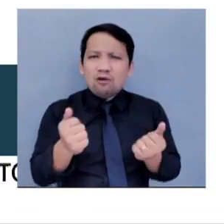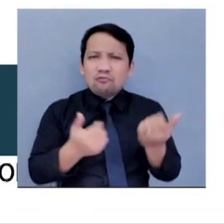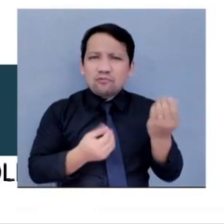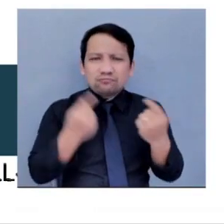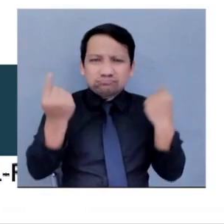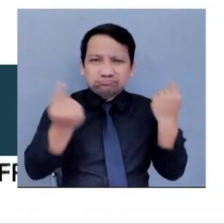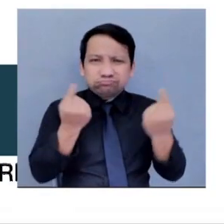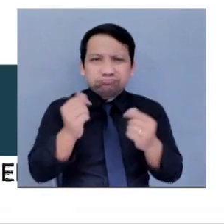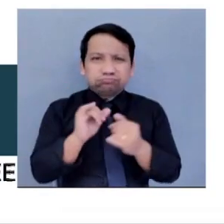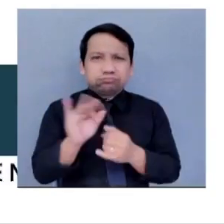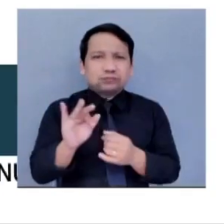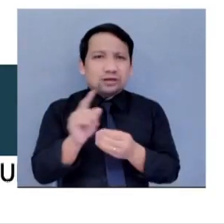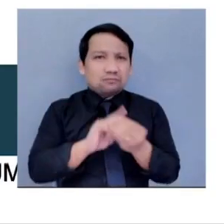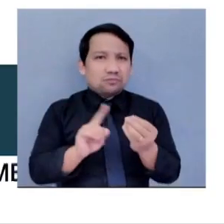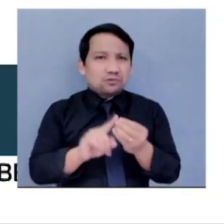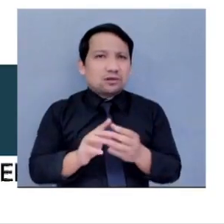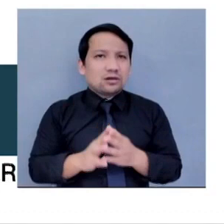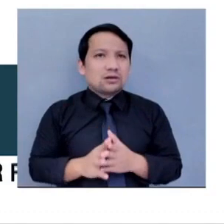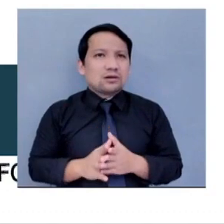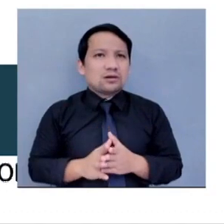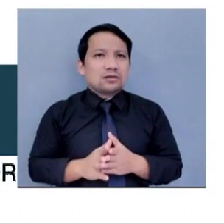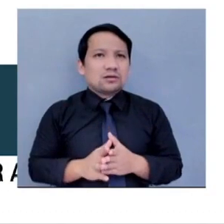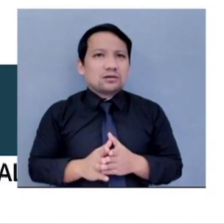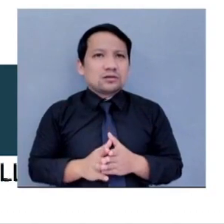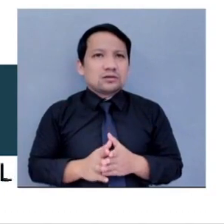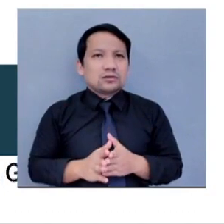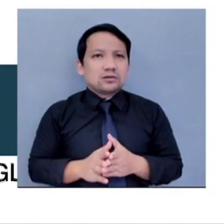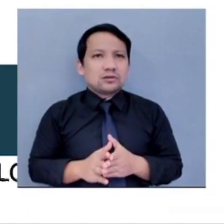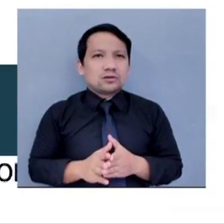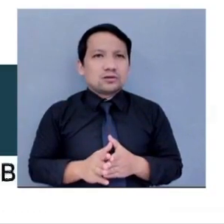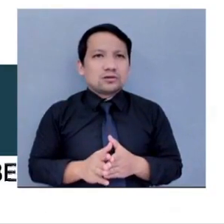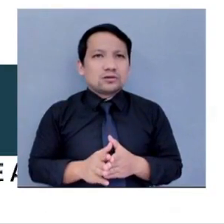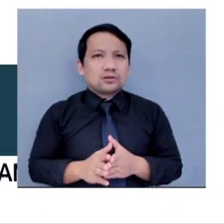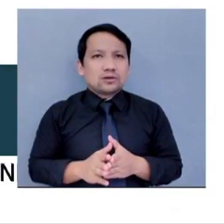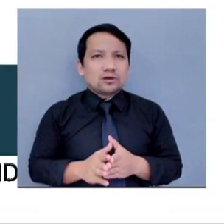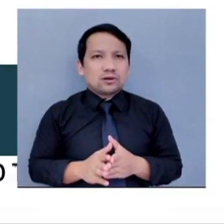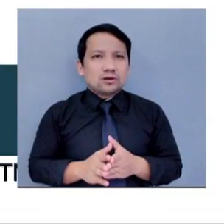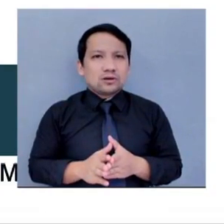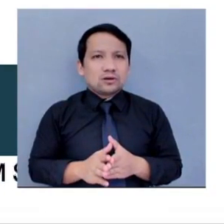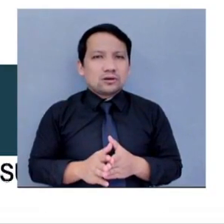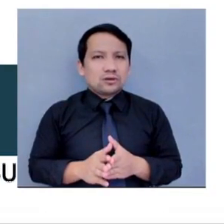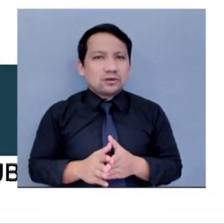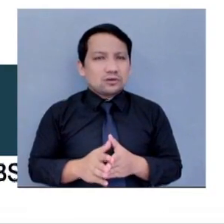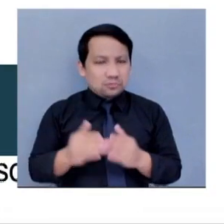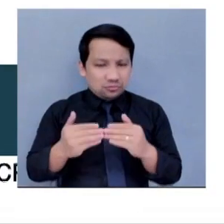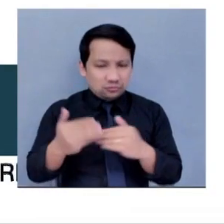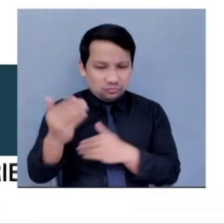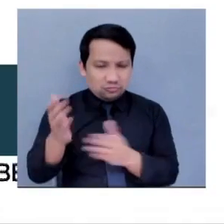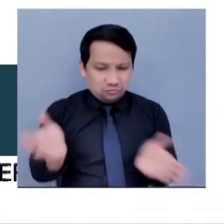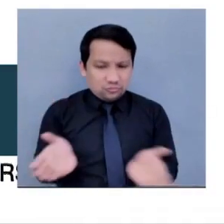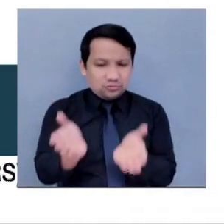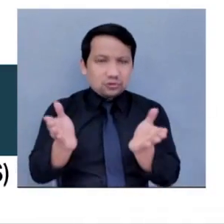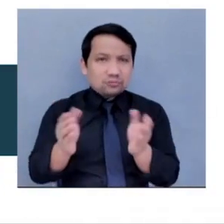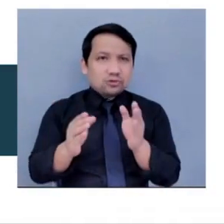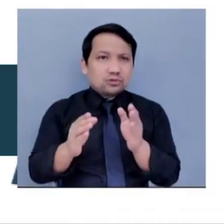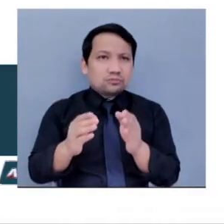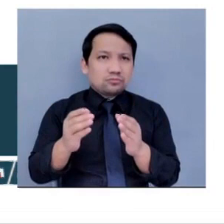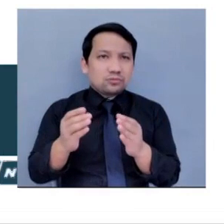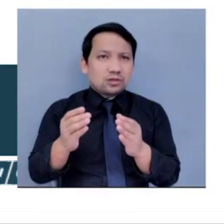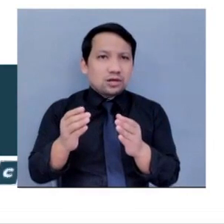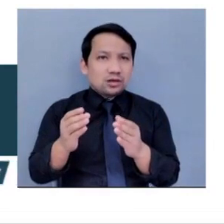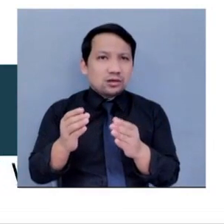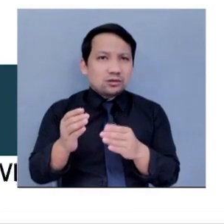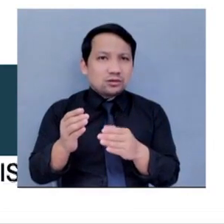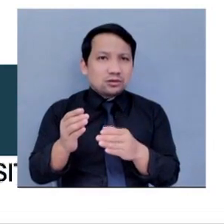any, regarding that? That as we look to 2023 to boost tourism once again, our largest,